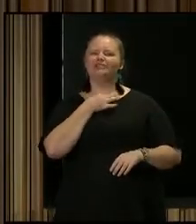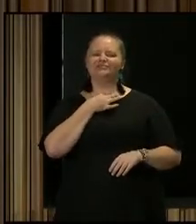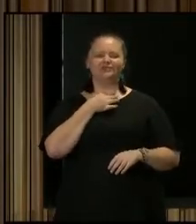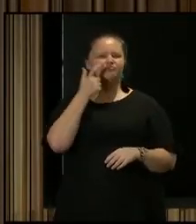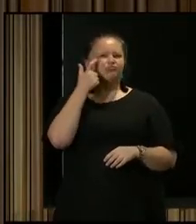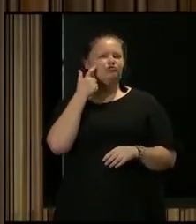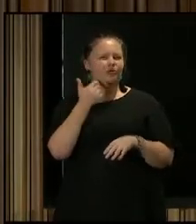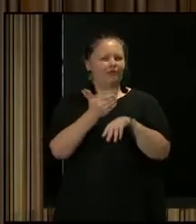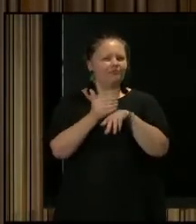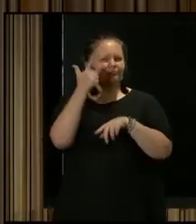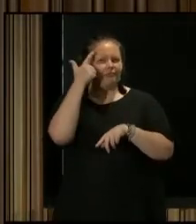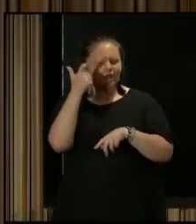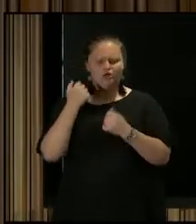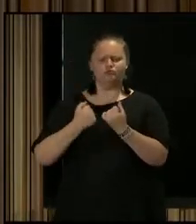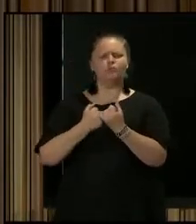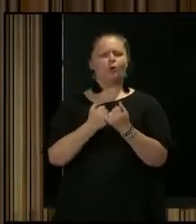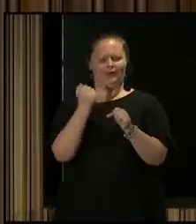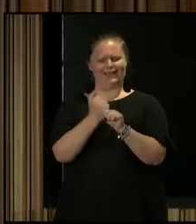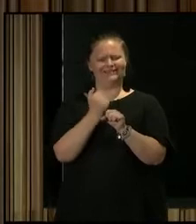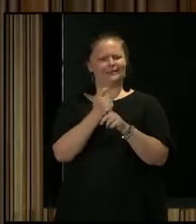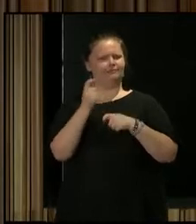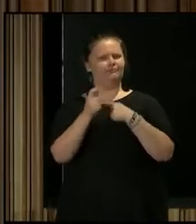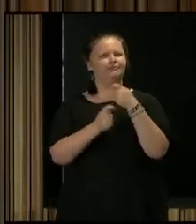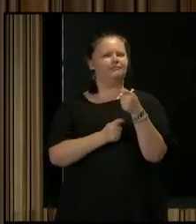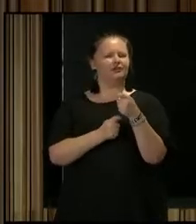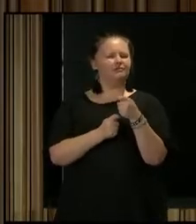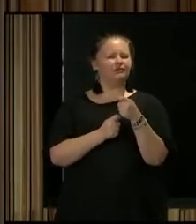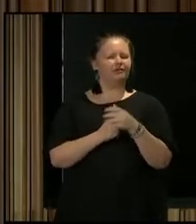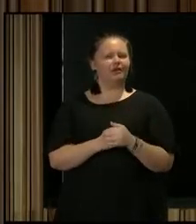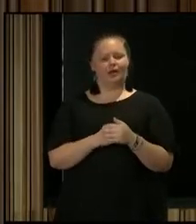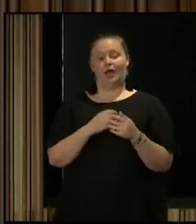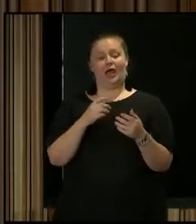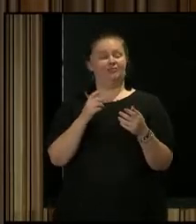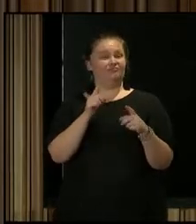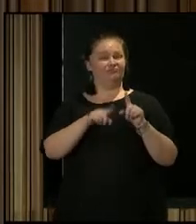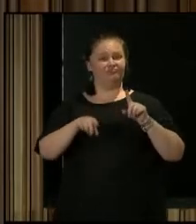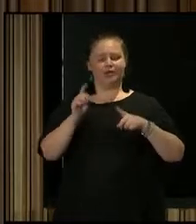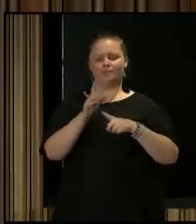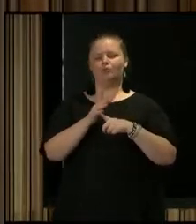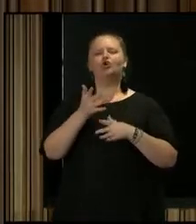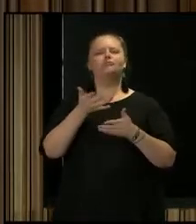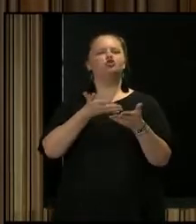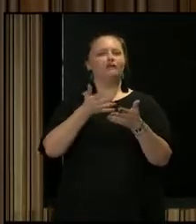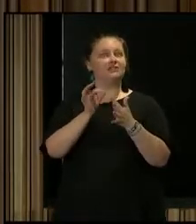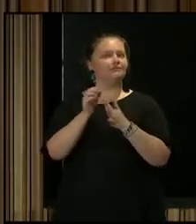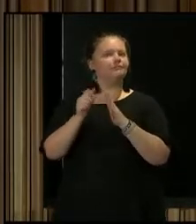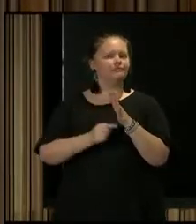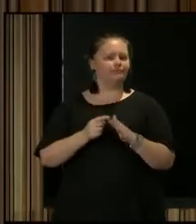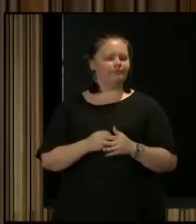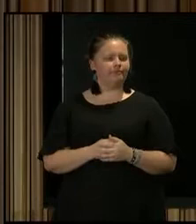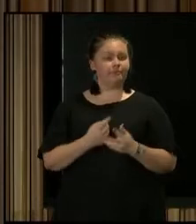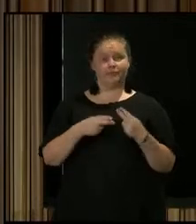and supports Game Changers and many other important projects and services. So if you'd like to consider making